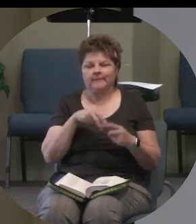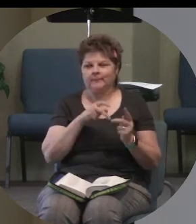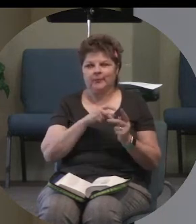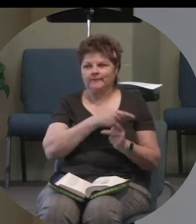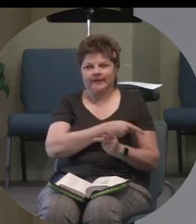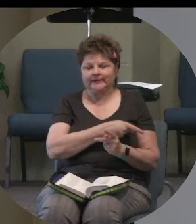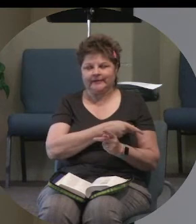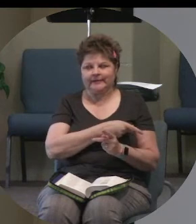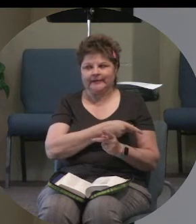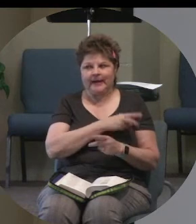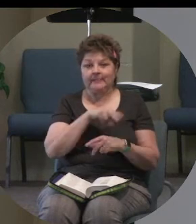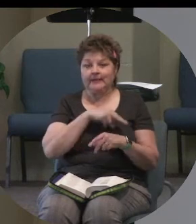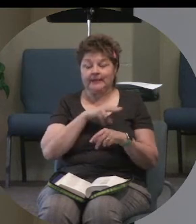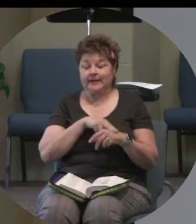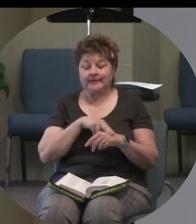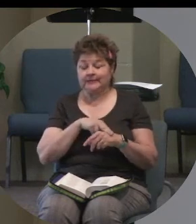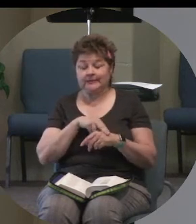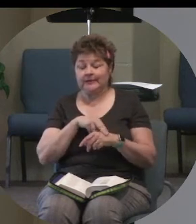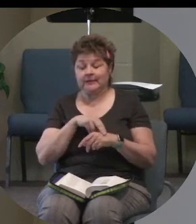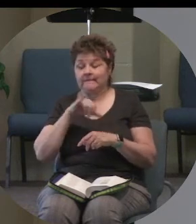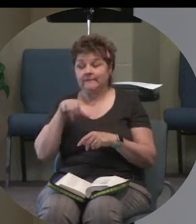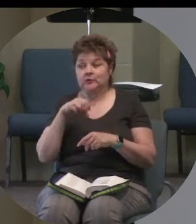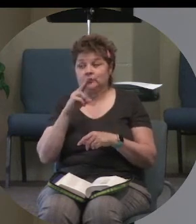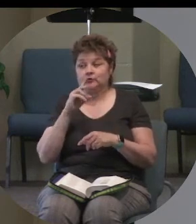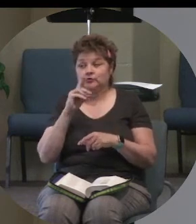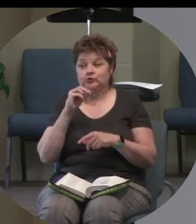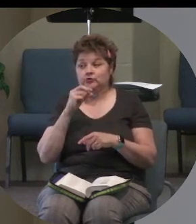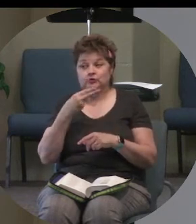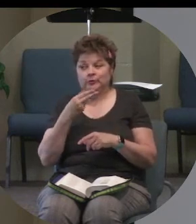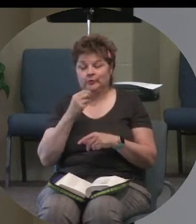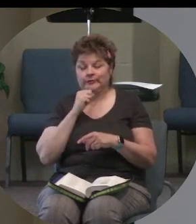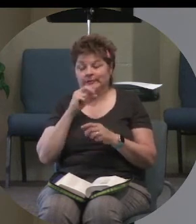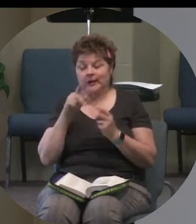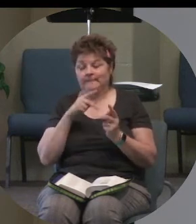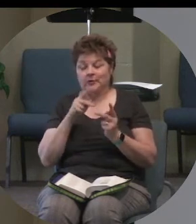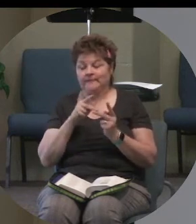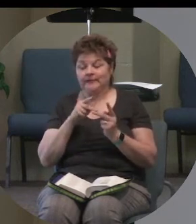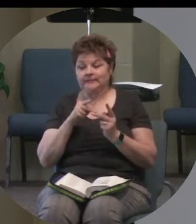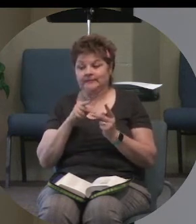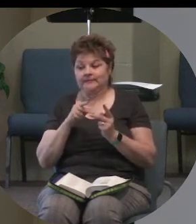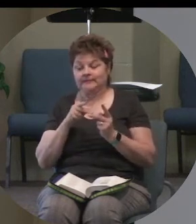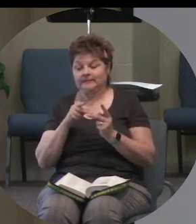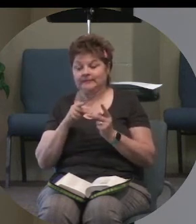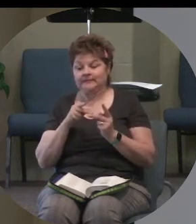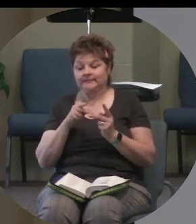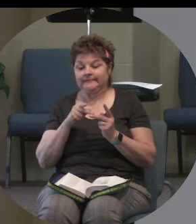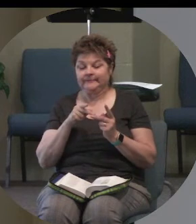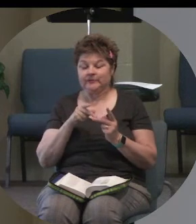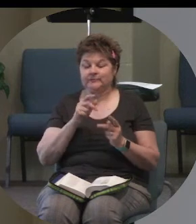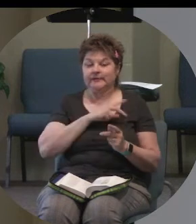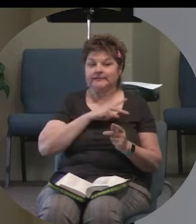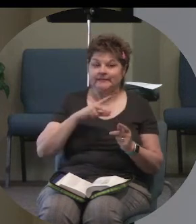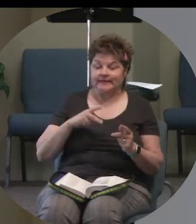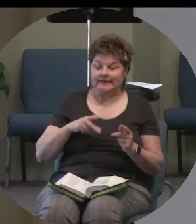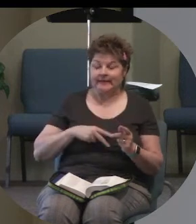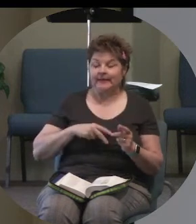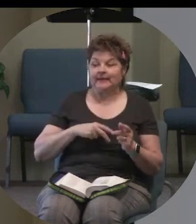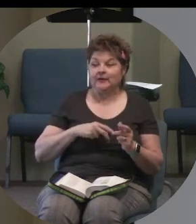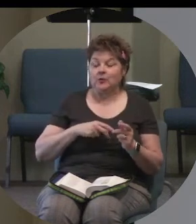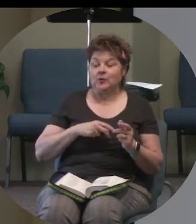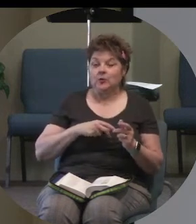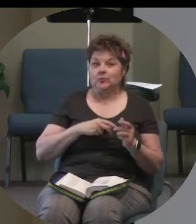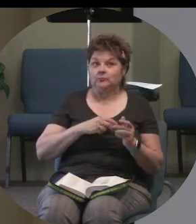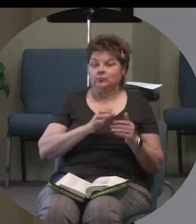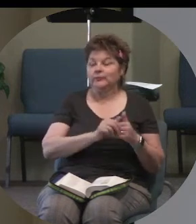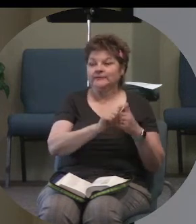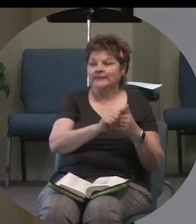the nation of Judah perfect. Just because the king was leading doesn't mean everybody else was. He tore down many of the temples. He